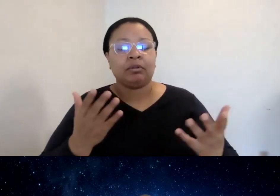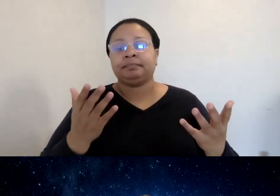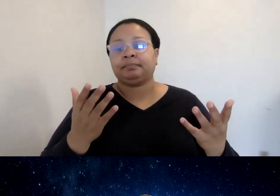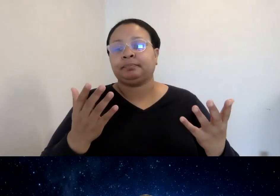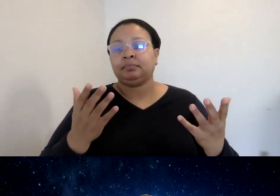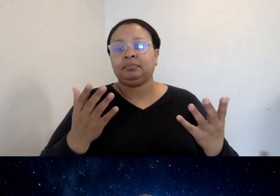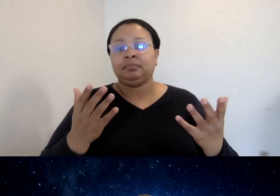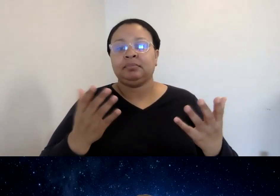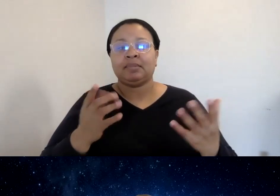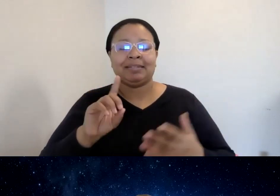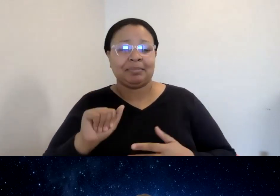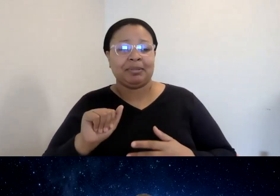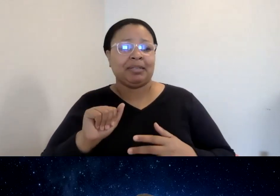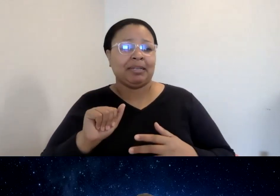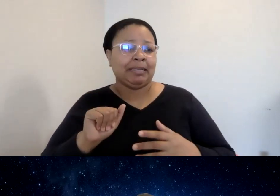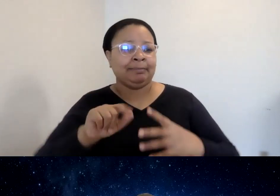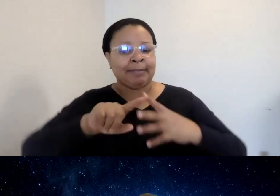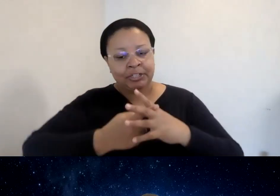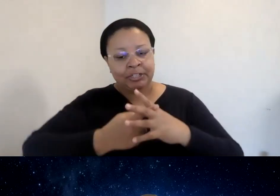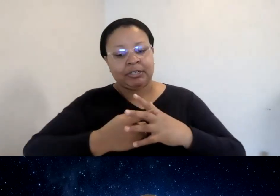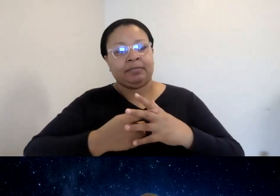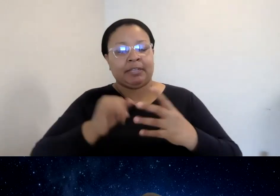not want to move the mark and be more inclusive.